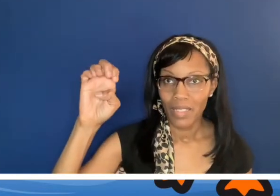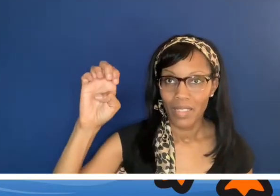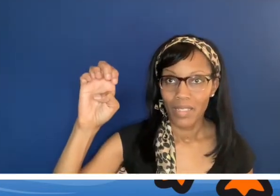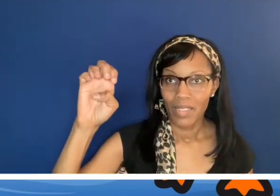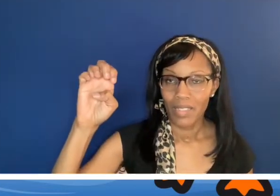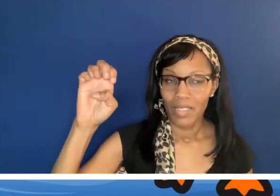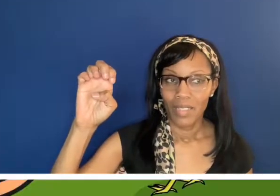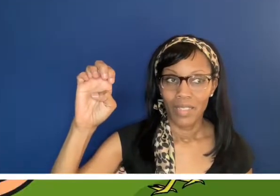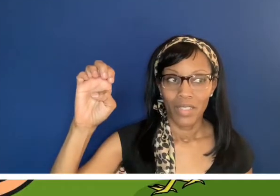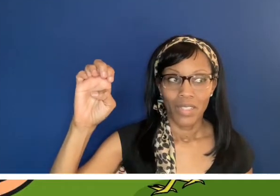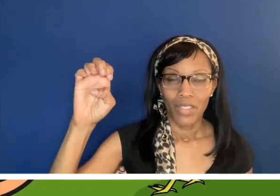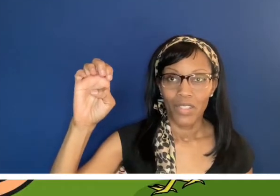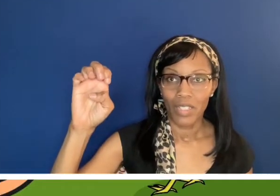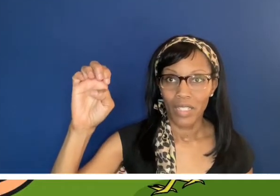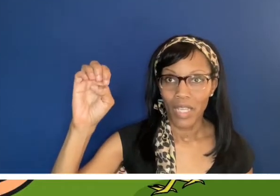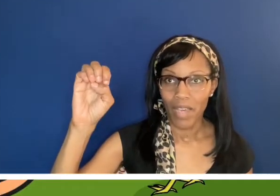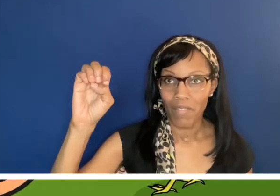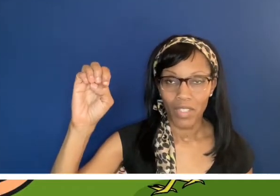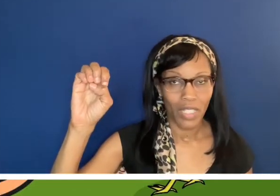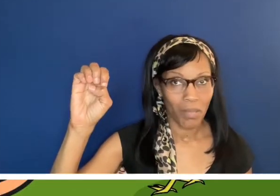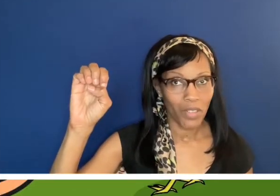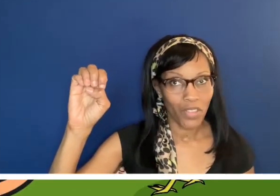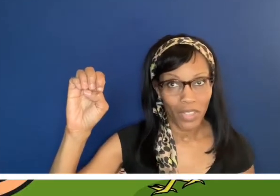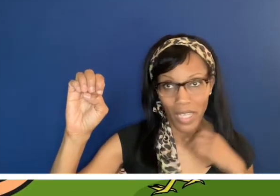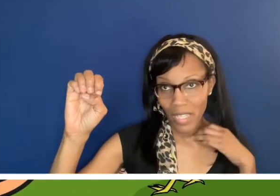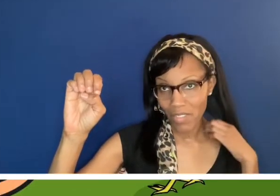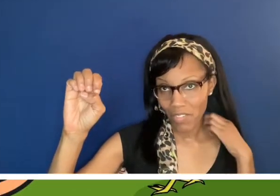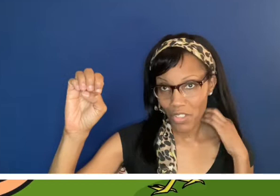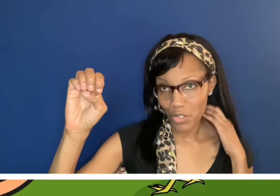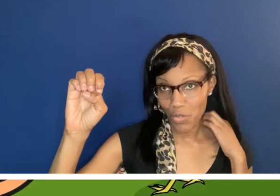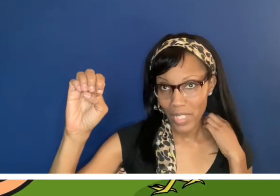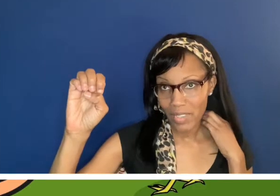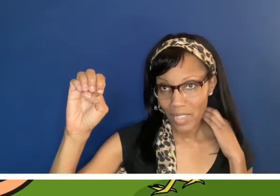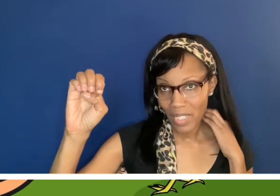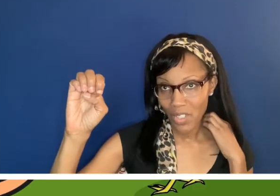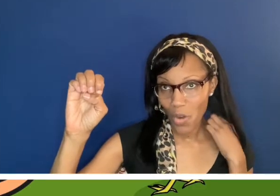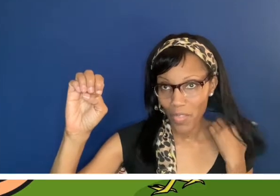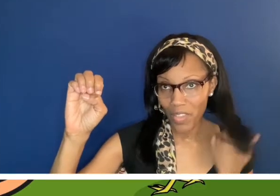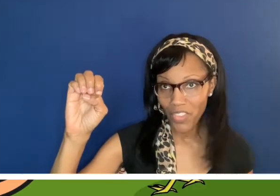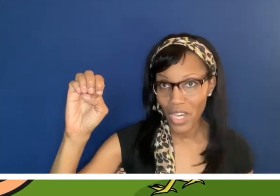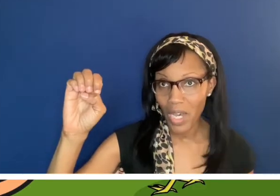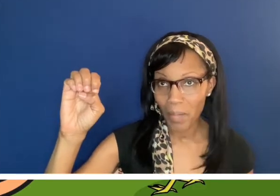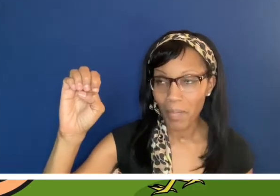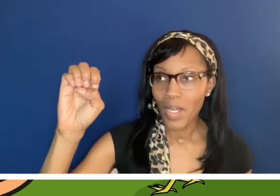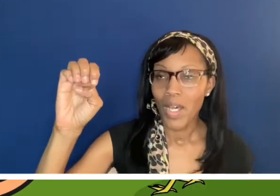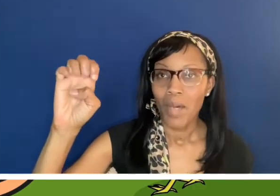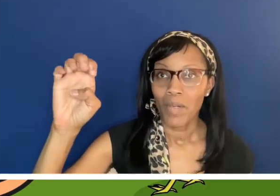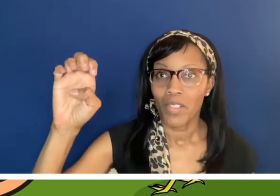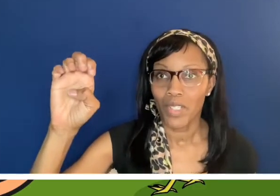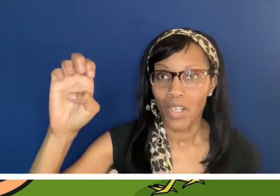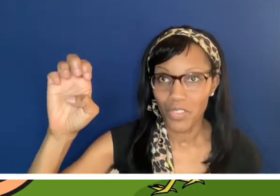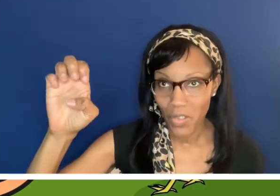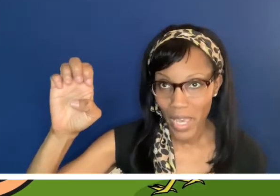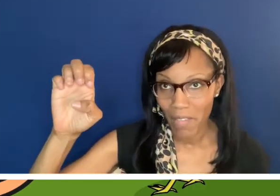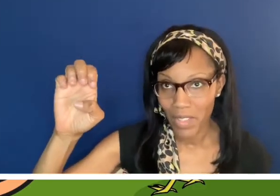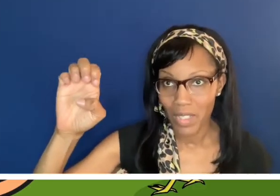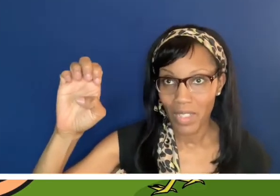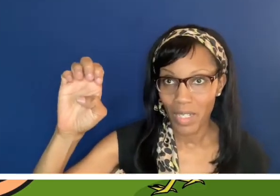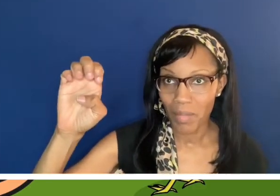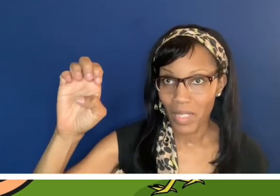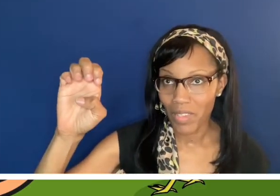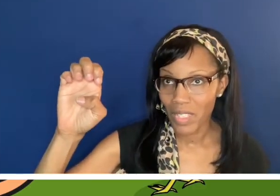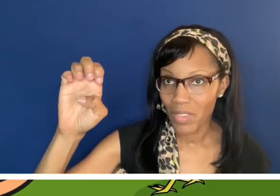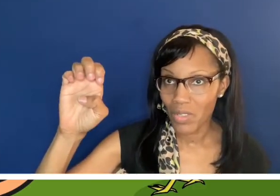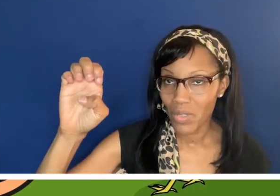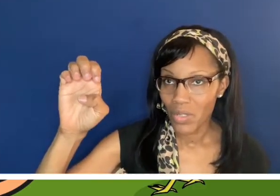E. You can have it in the picture, it has the fingers resting on the thumb, but you can also have it